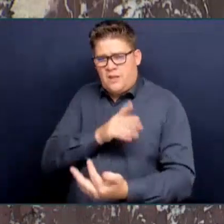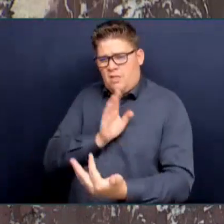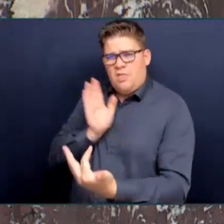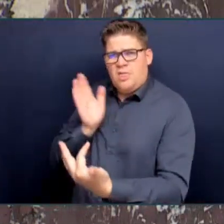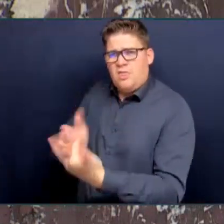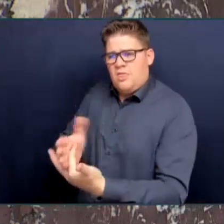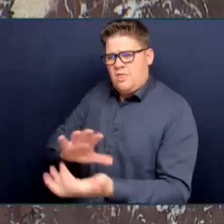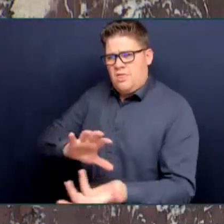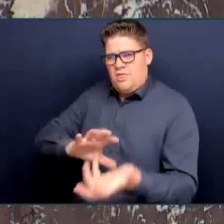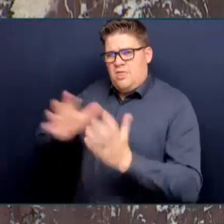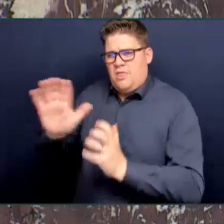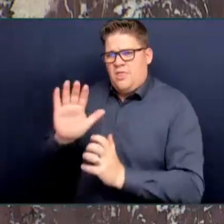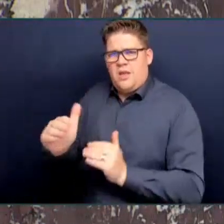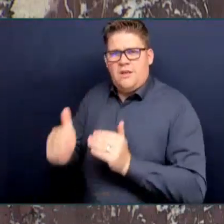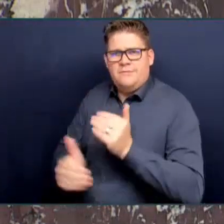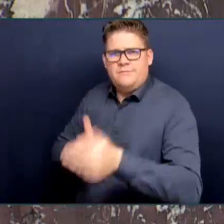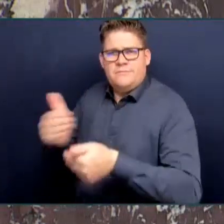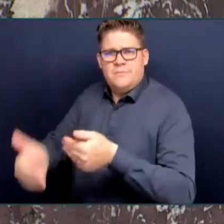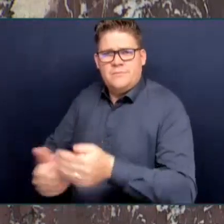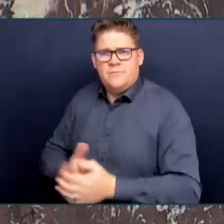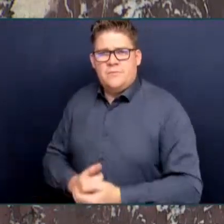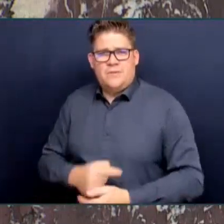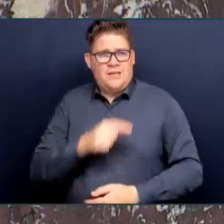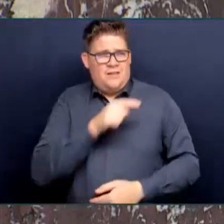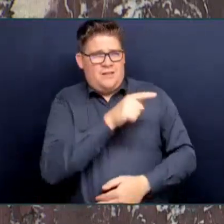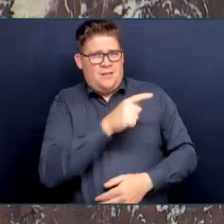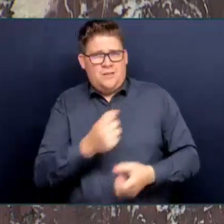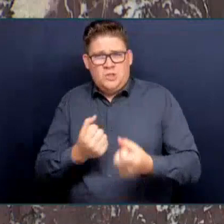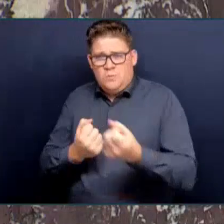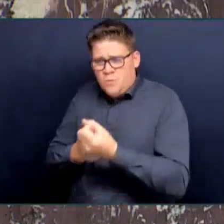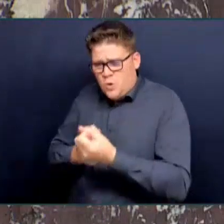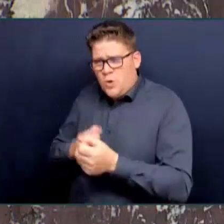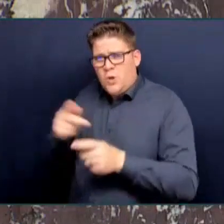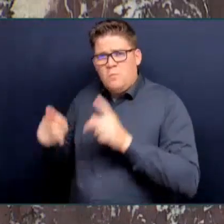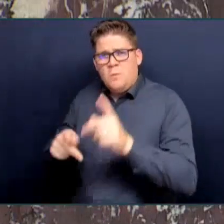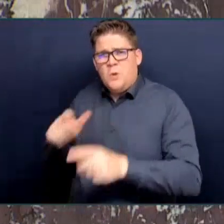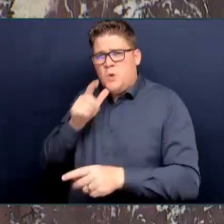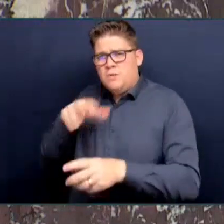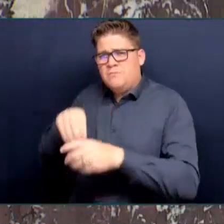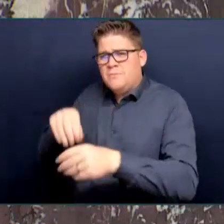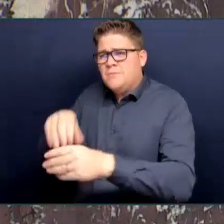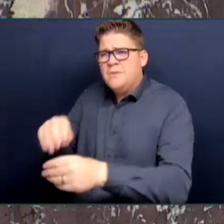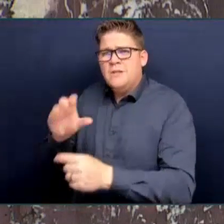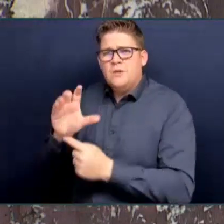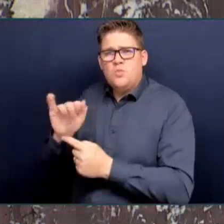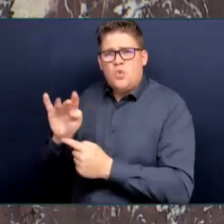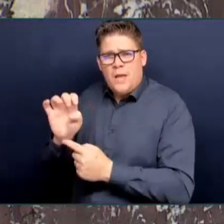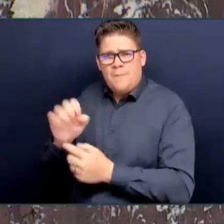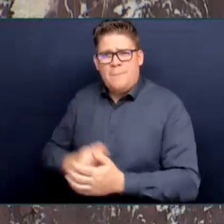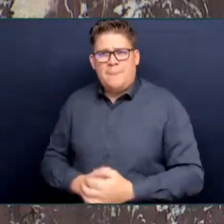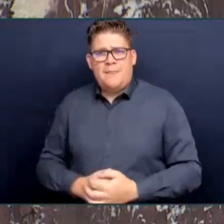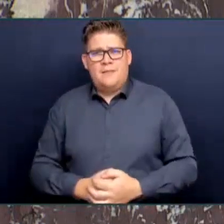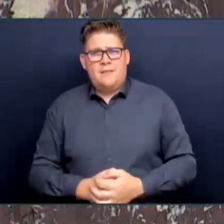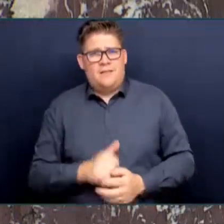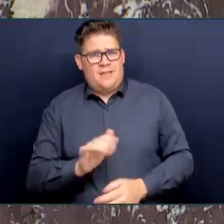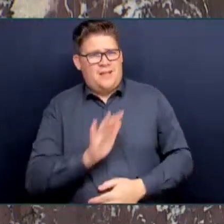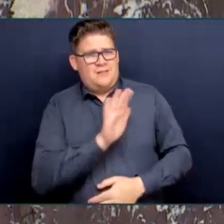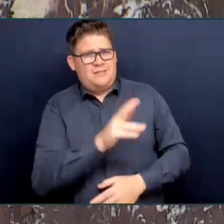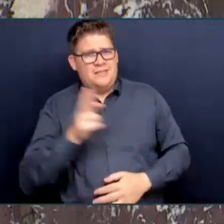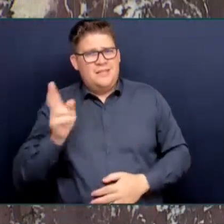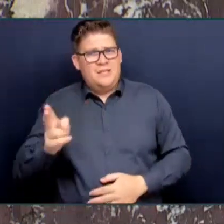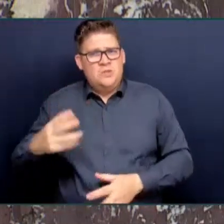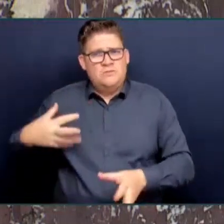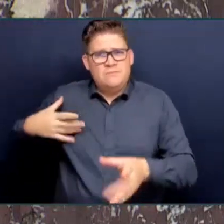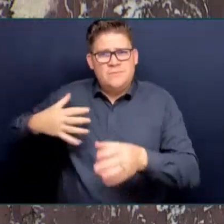his long track record of standing in the way of law enforcement, why would anyone trust the soft-on-crime Premier to deliver